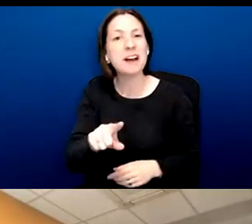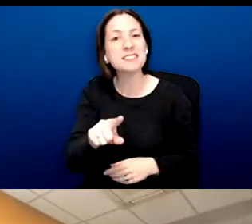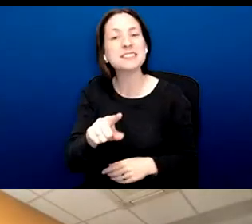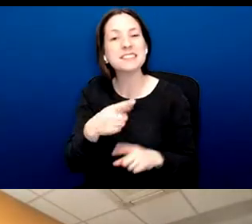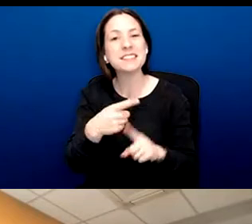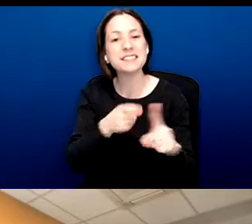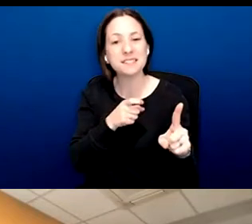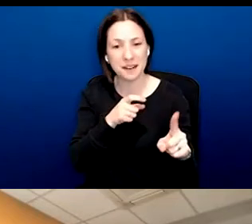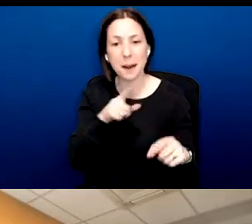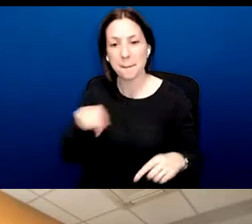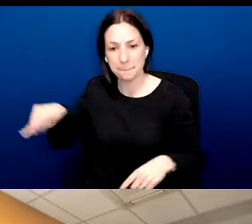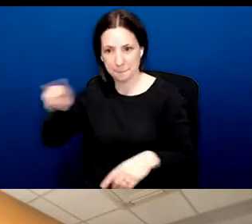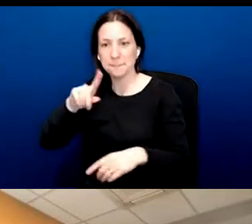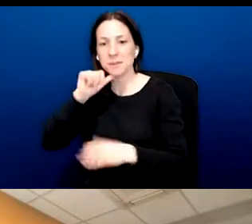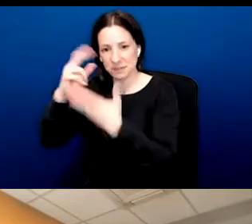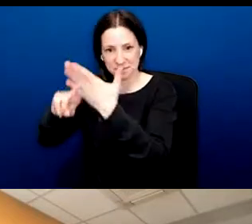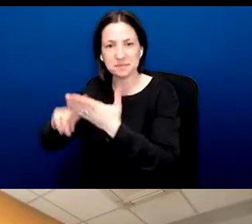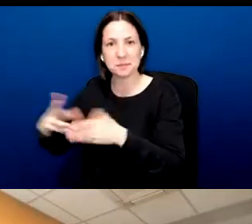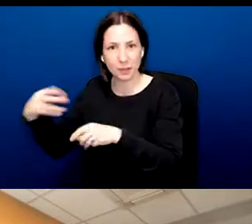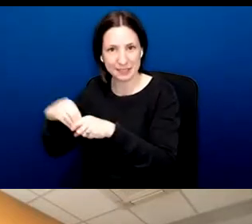from our participants here